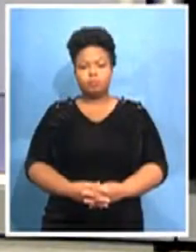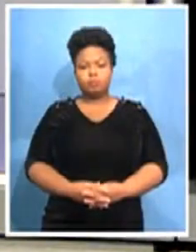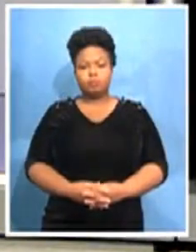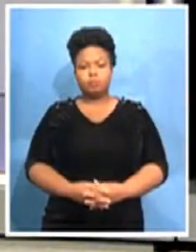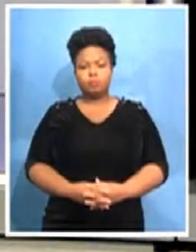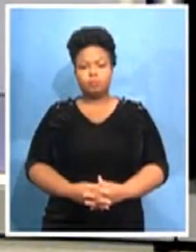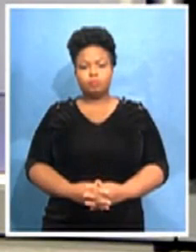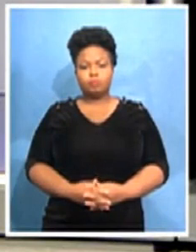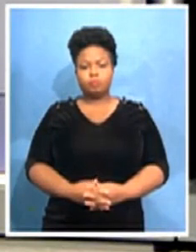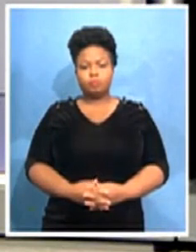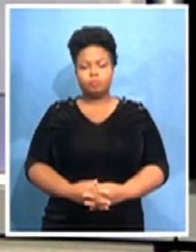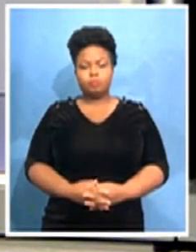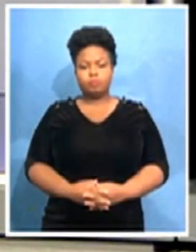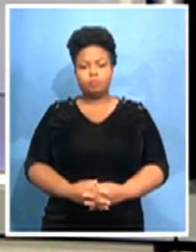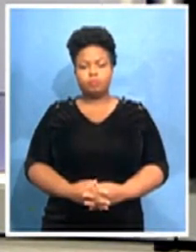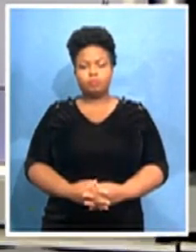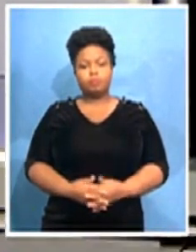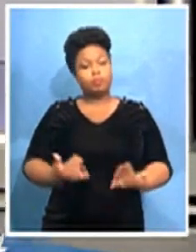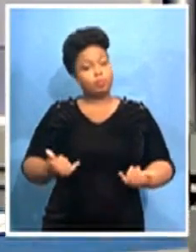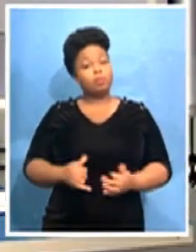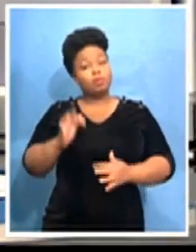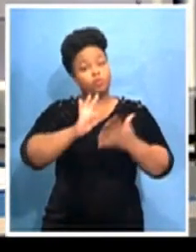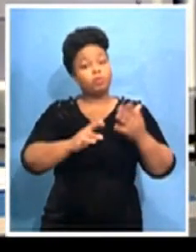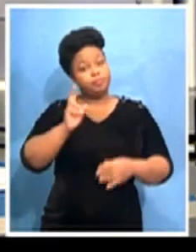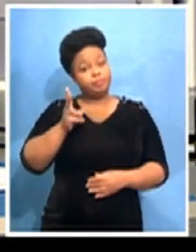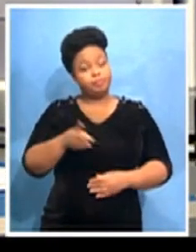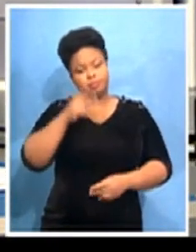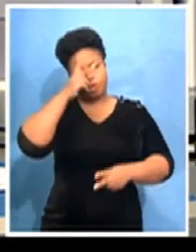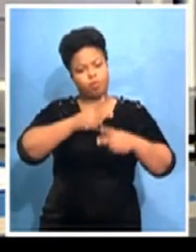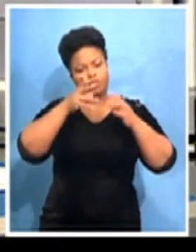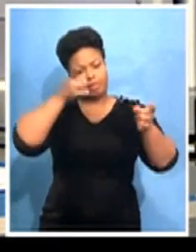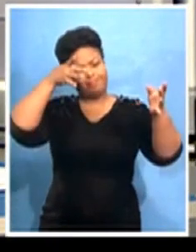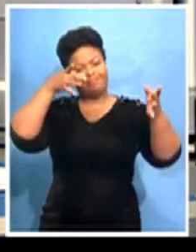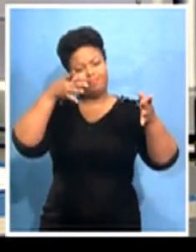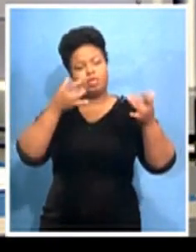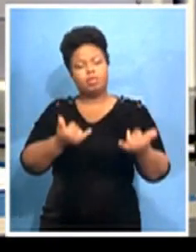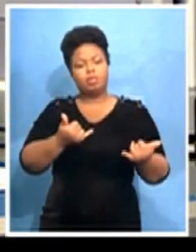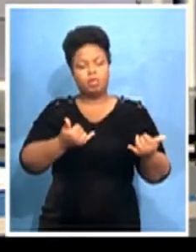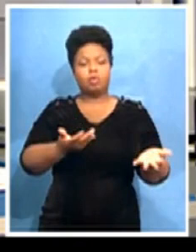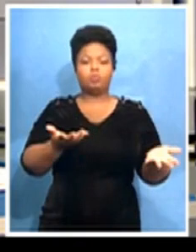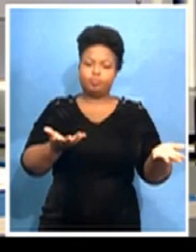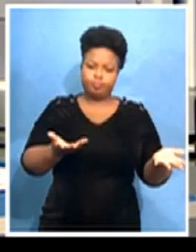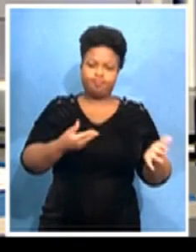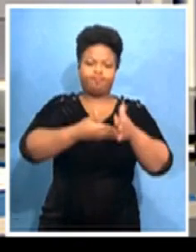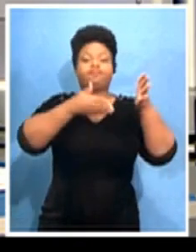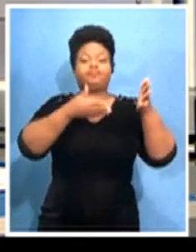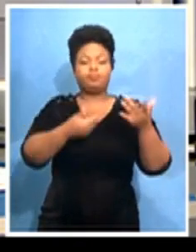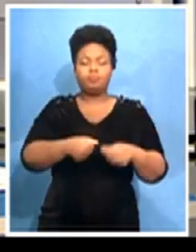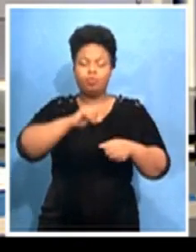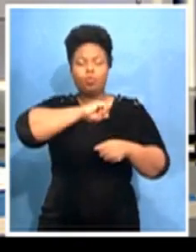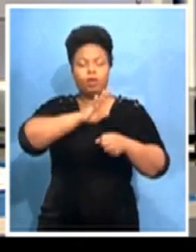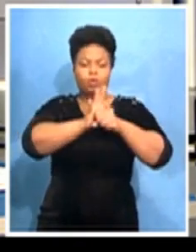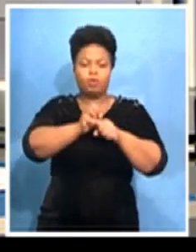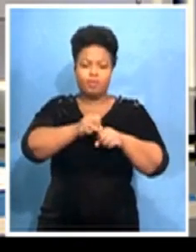That story once again, professional hunting has taken a shot by the COVID-19 pandemic. The Professional